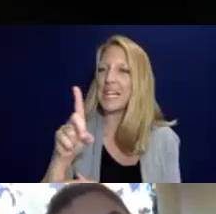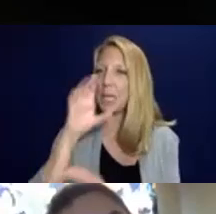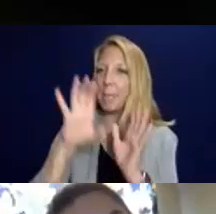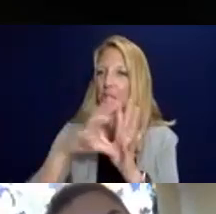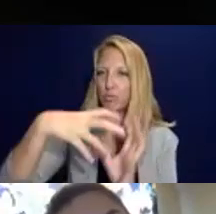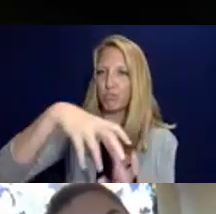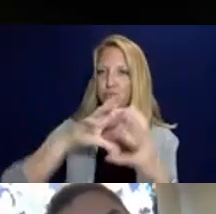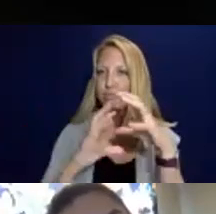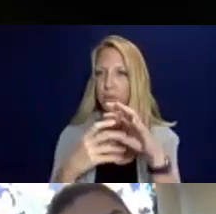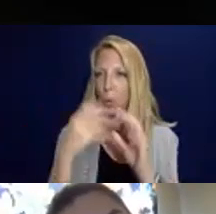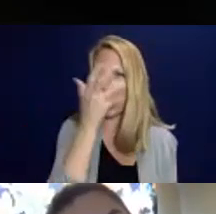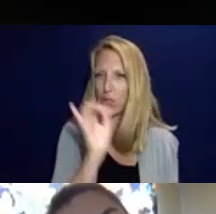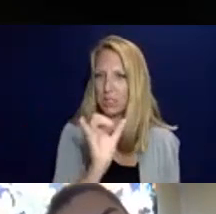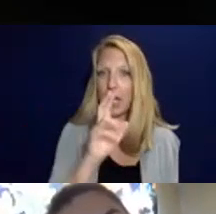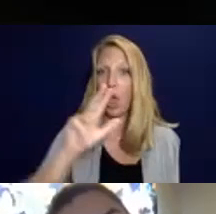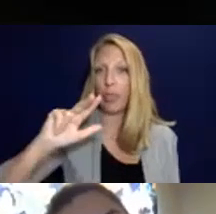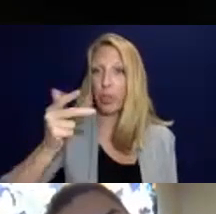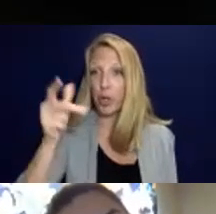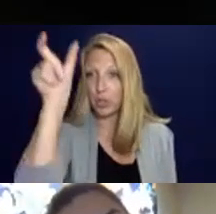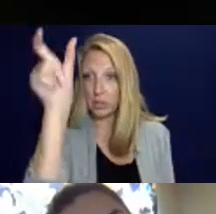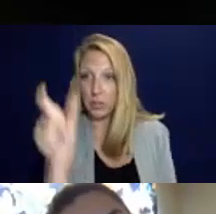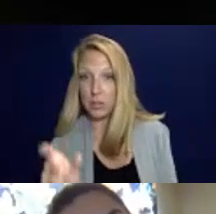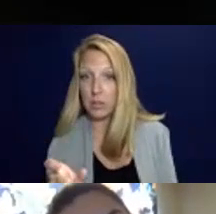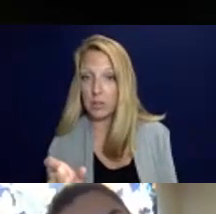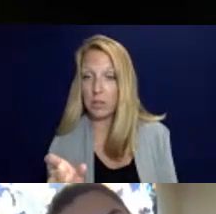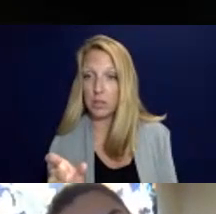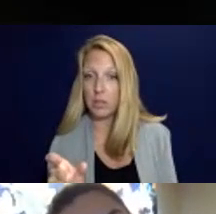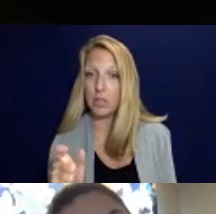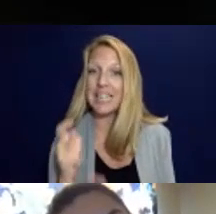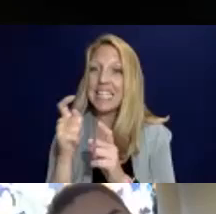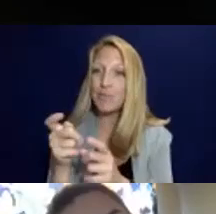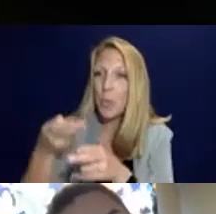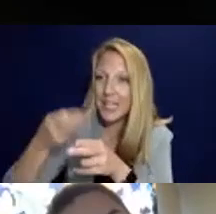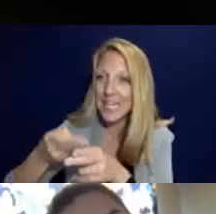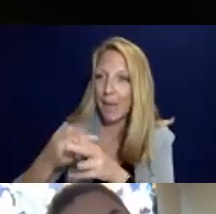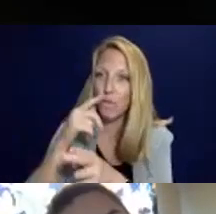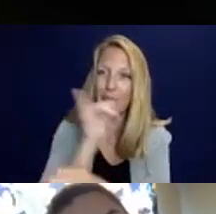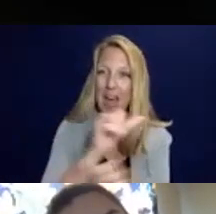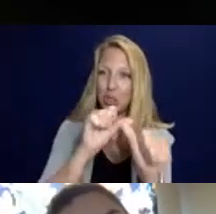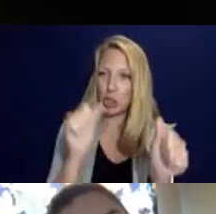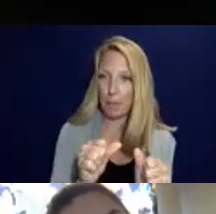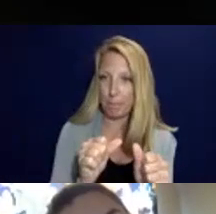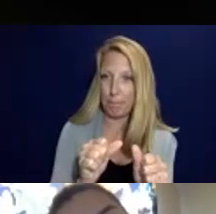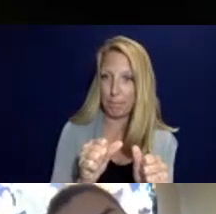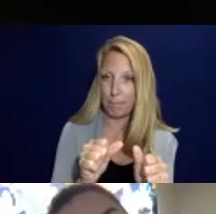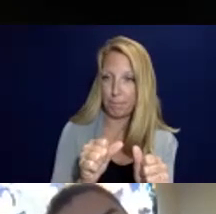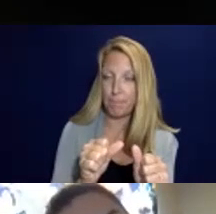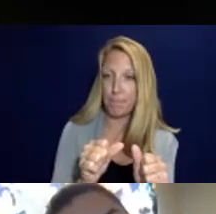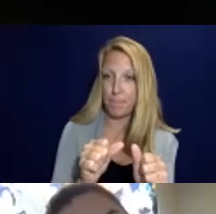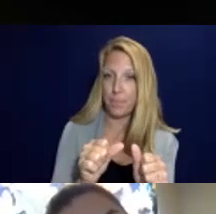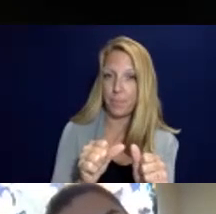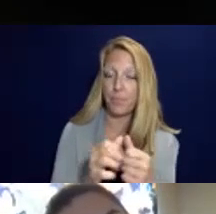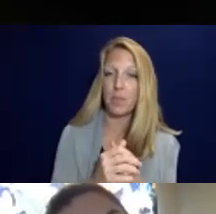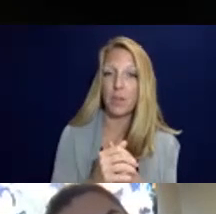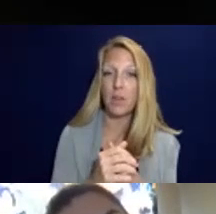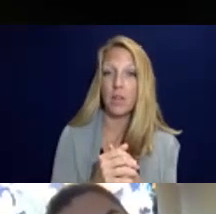And then in the third column to the right is a particular name for that geometry, okay?